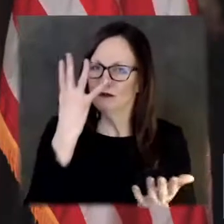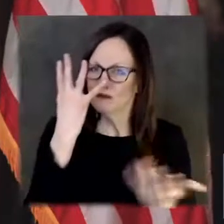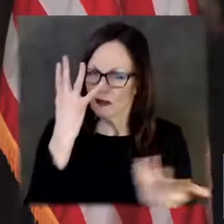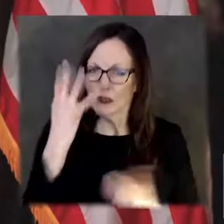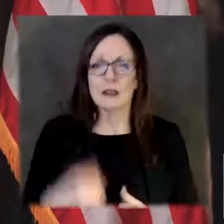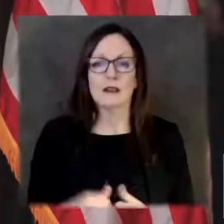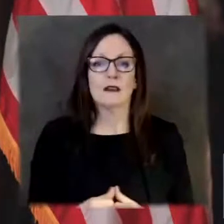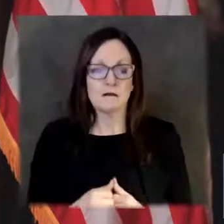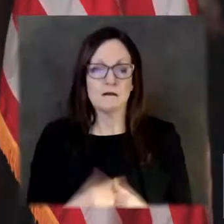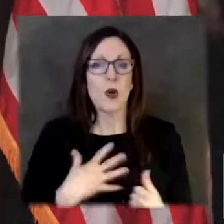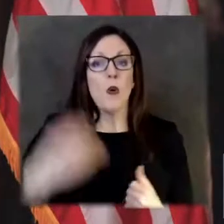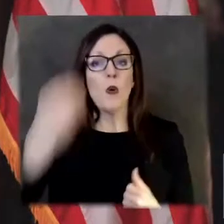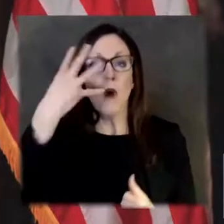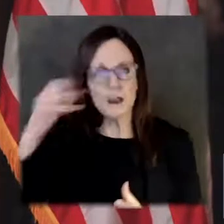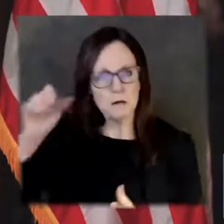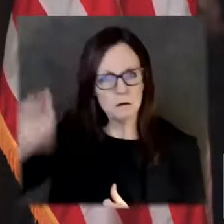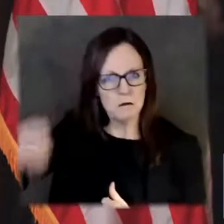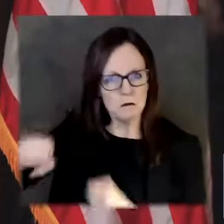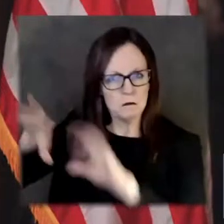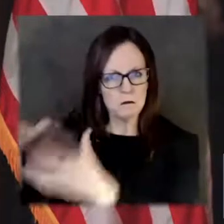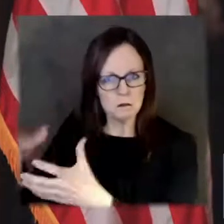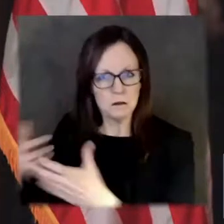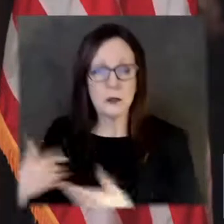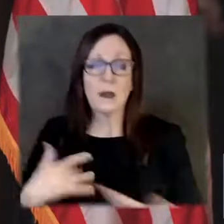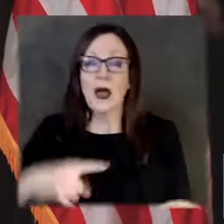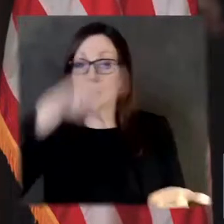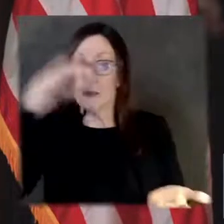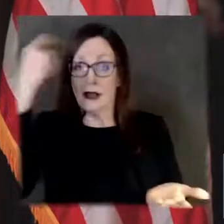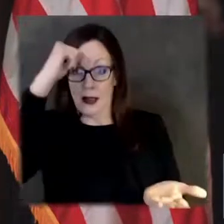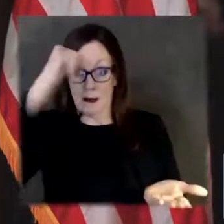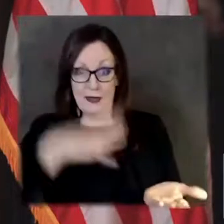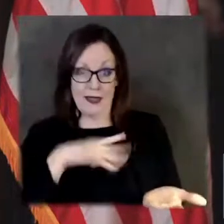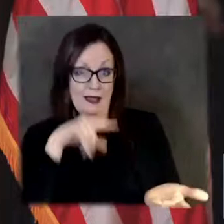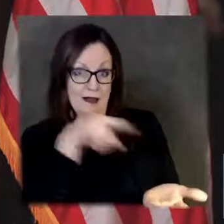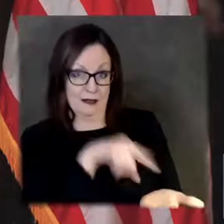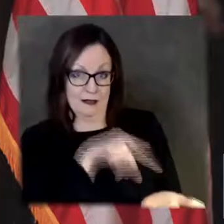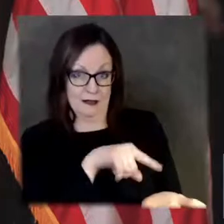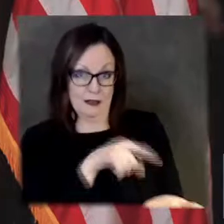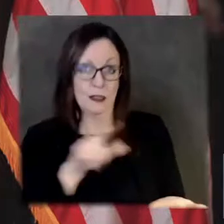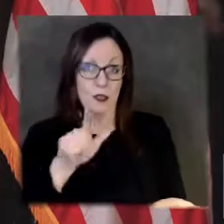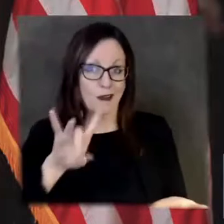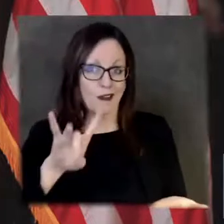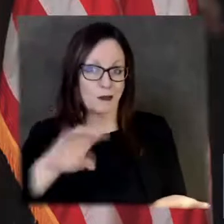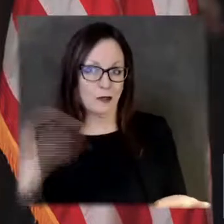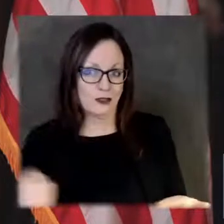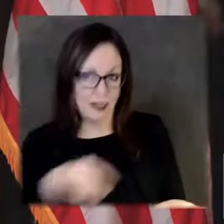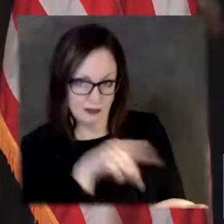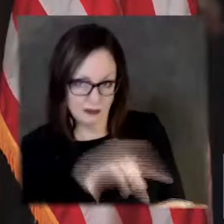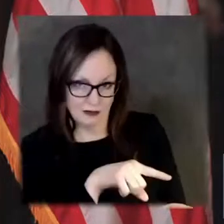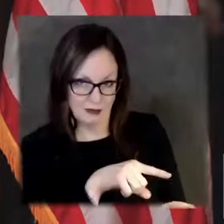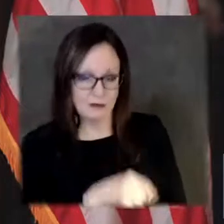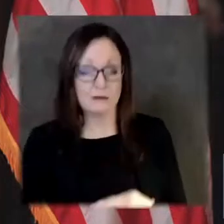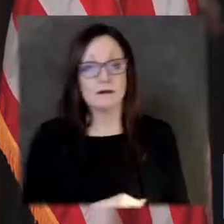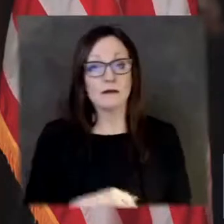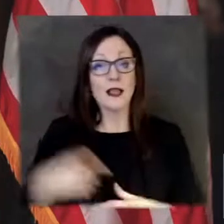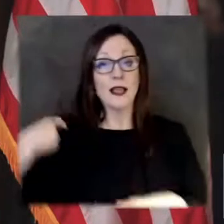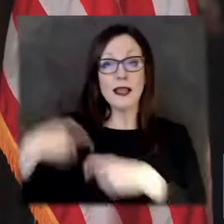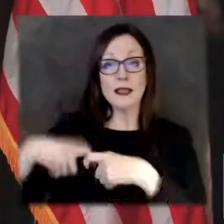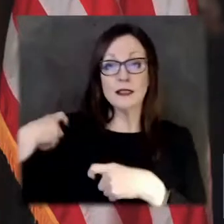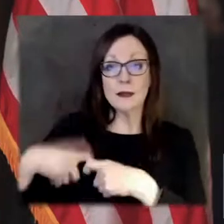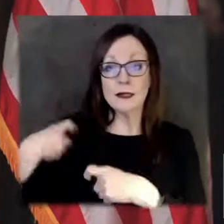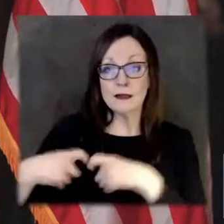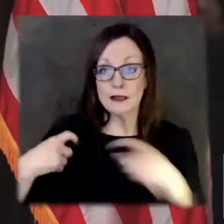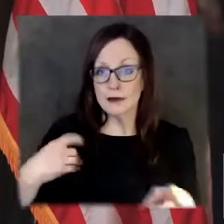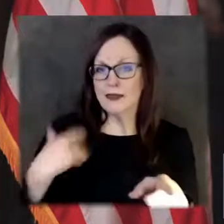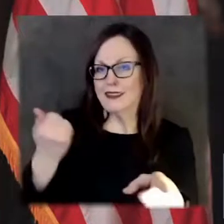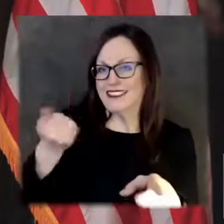of felonies in Wisconsin, black men are 28% more likely to end up in prison. Hispanic men